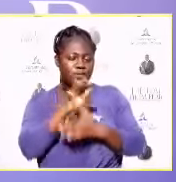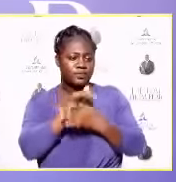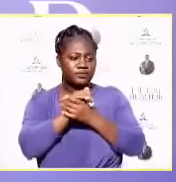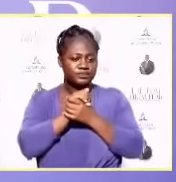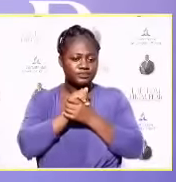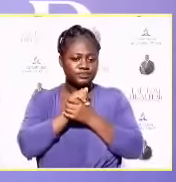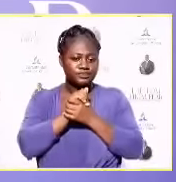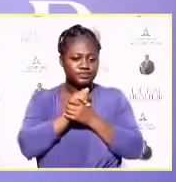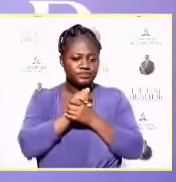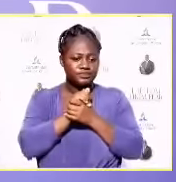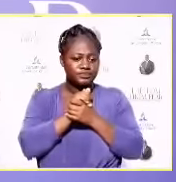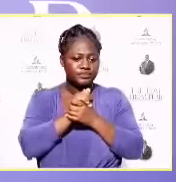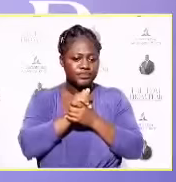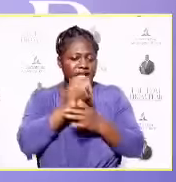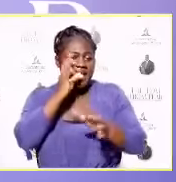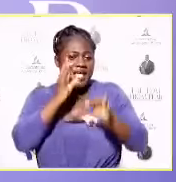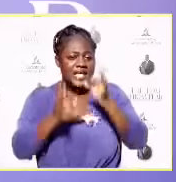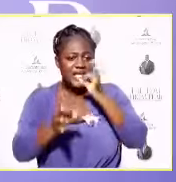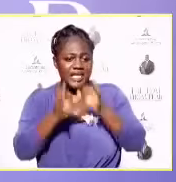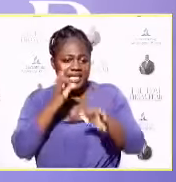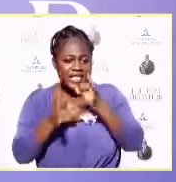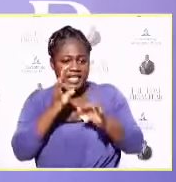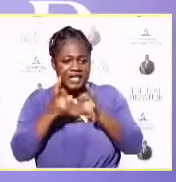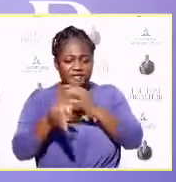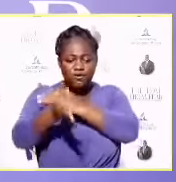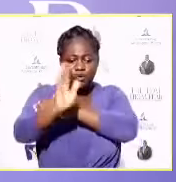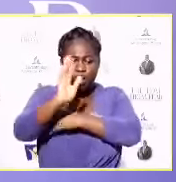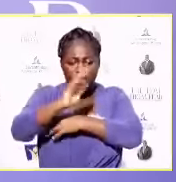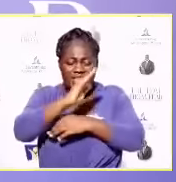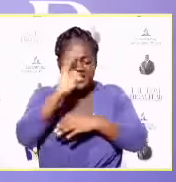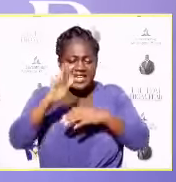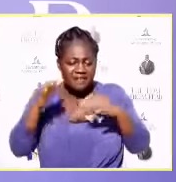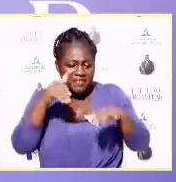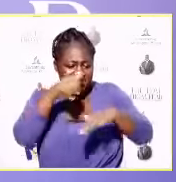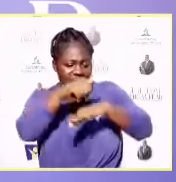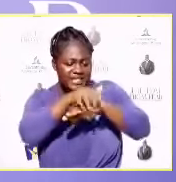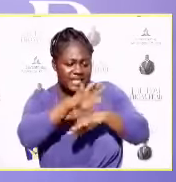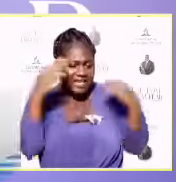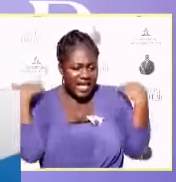Verse 4. For if God spared not the angels that